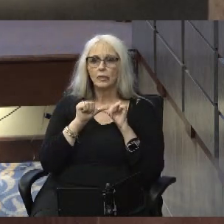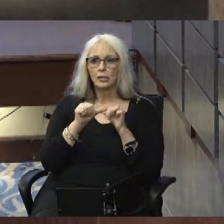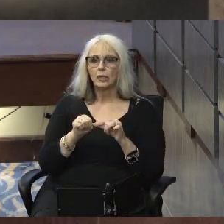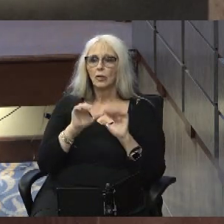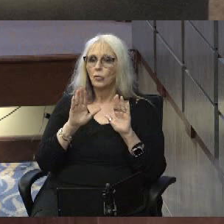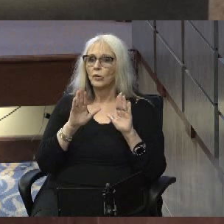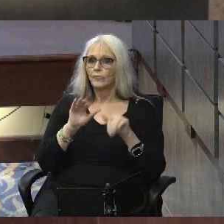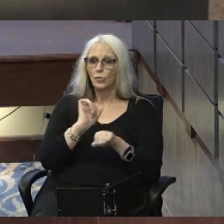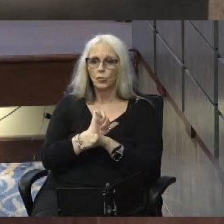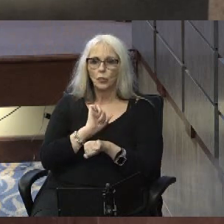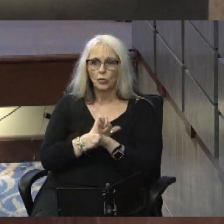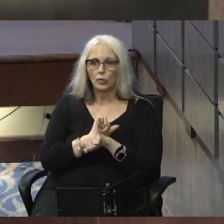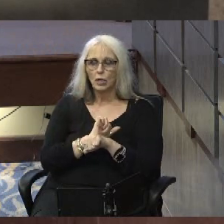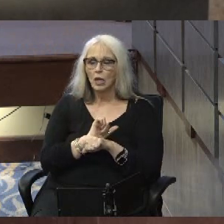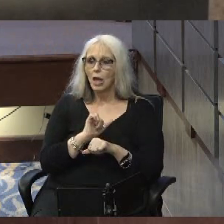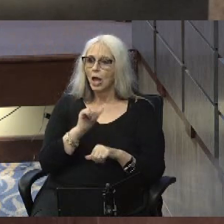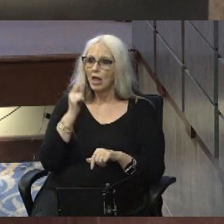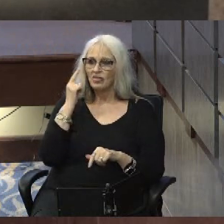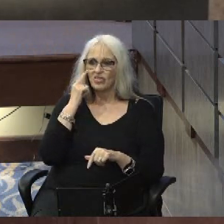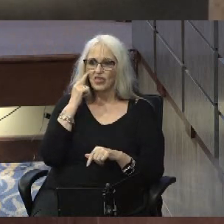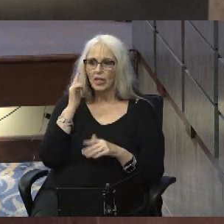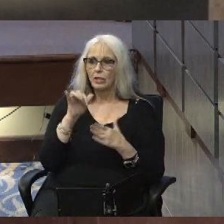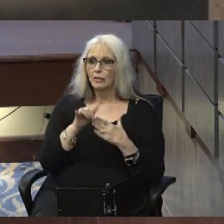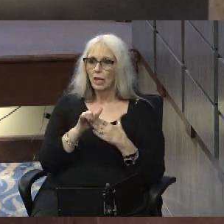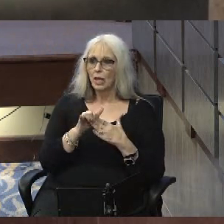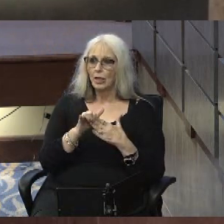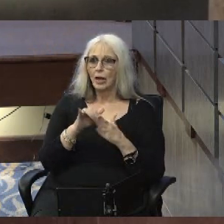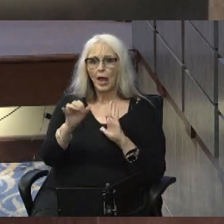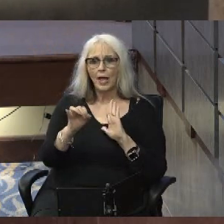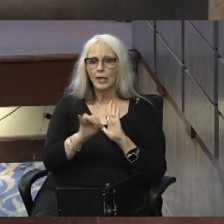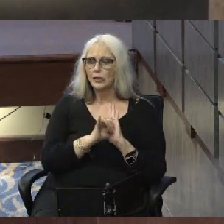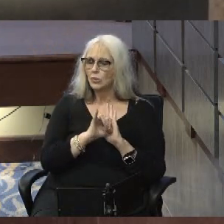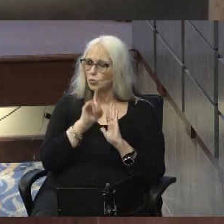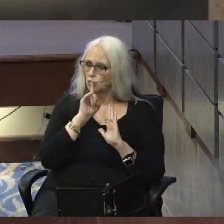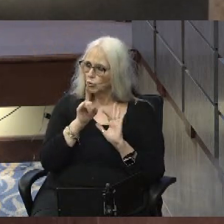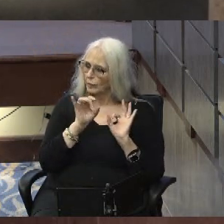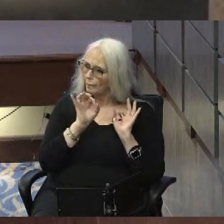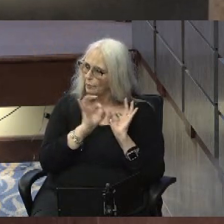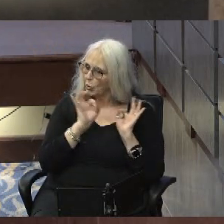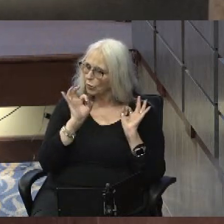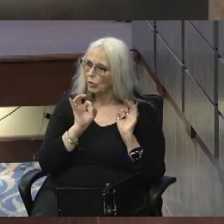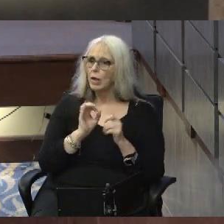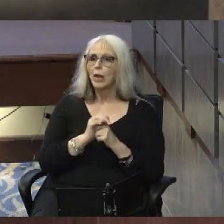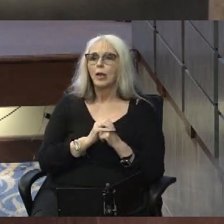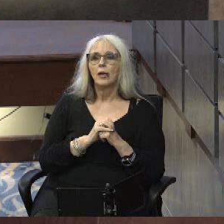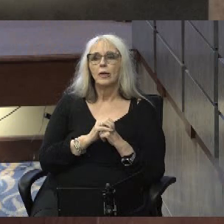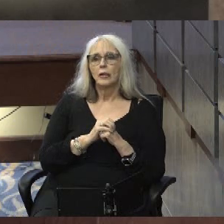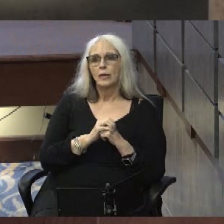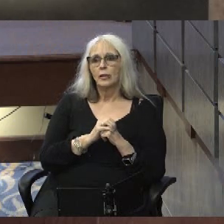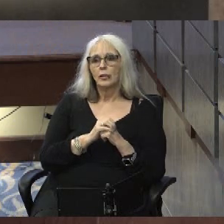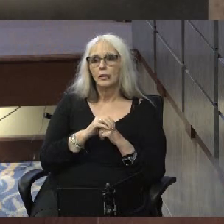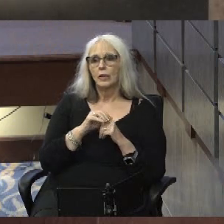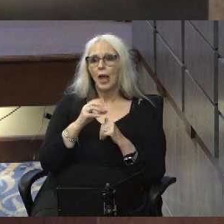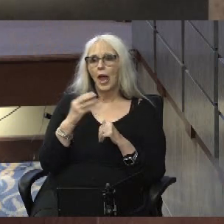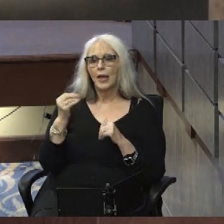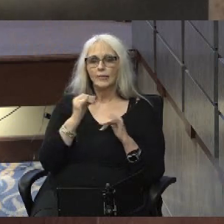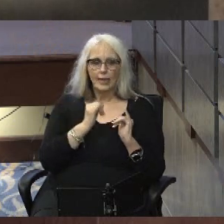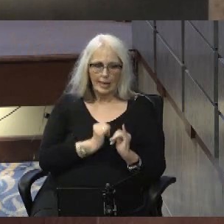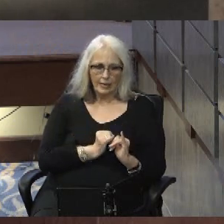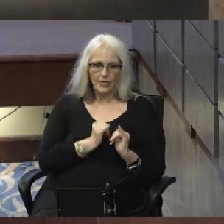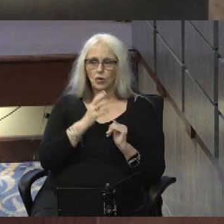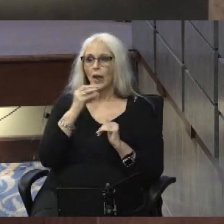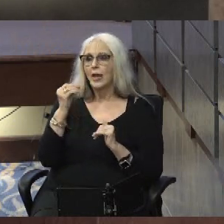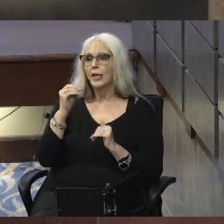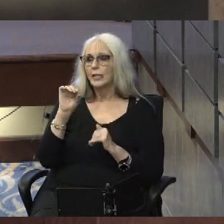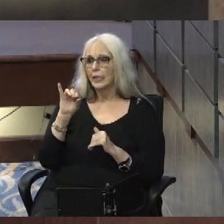work. I think that identity is so critical as individuals and as institutions